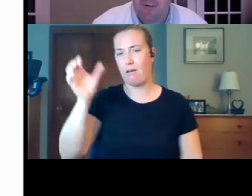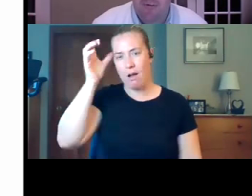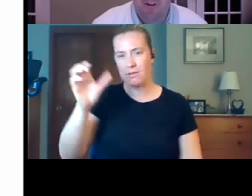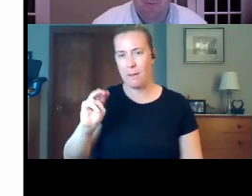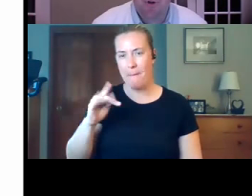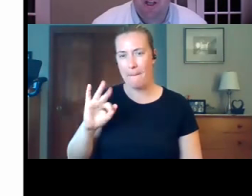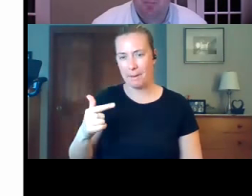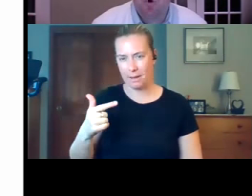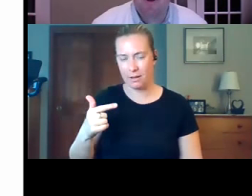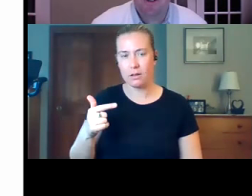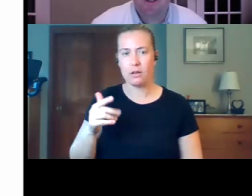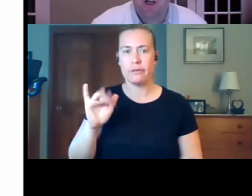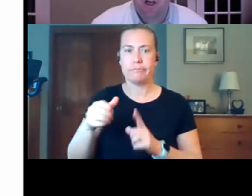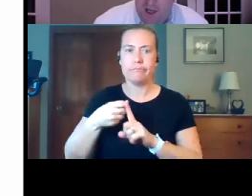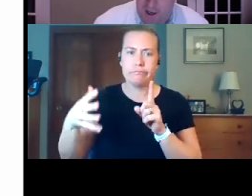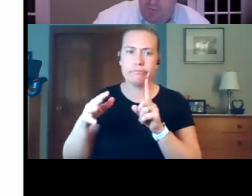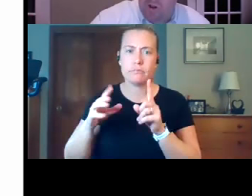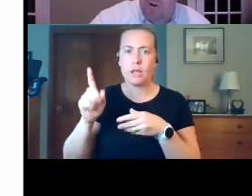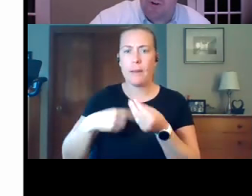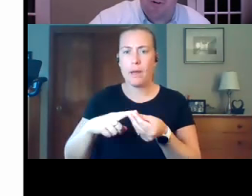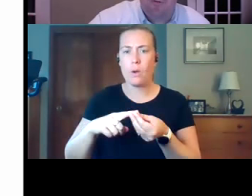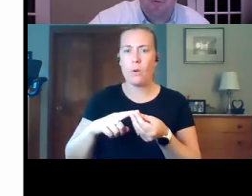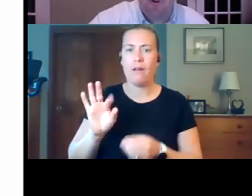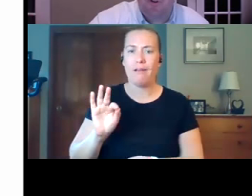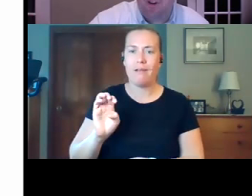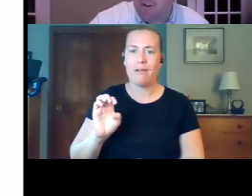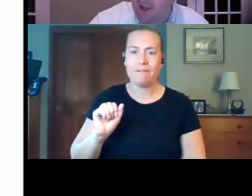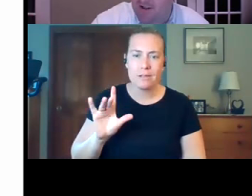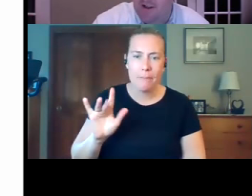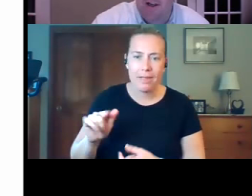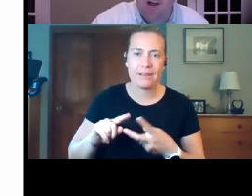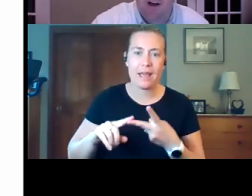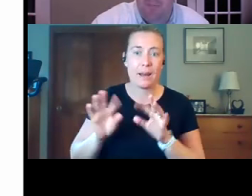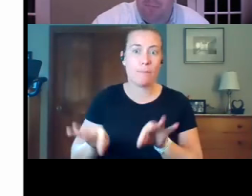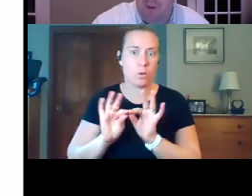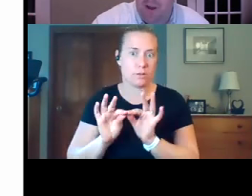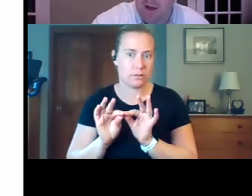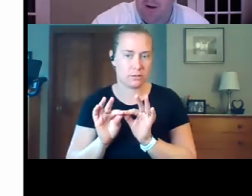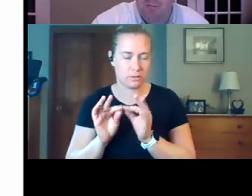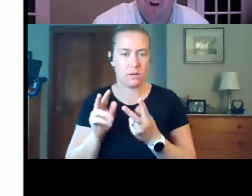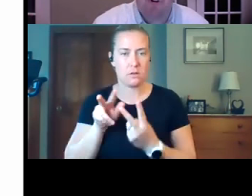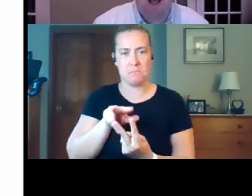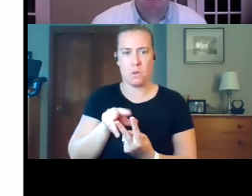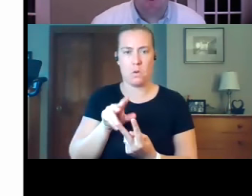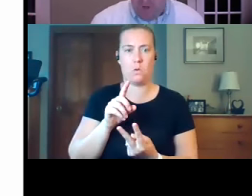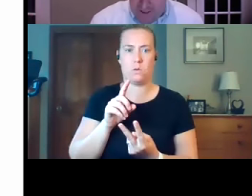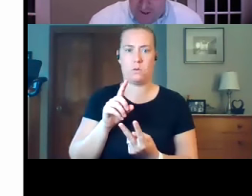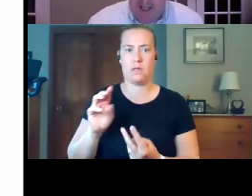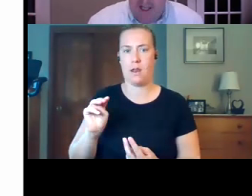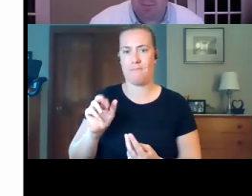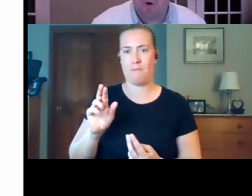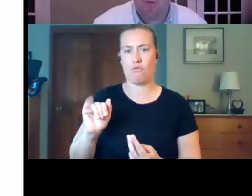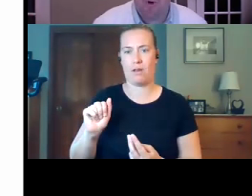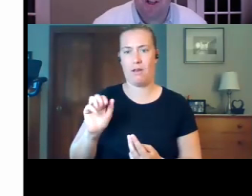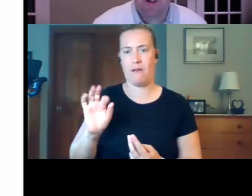of feasibility and importance, which those are two things that Maria Fernandez brought up yesterday